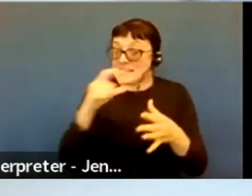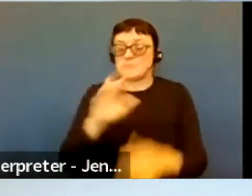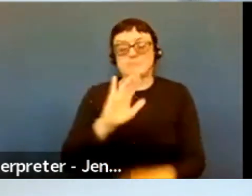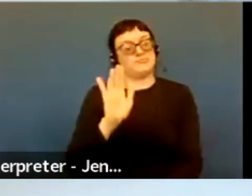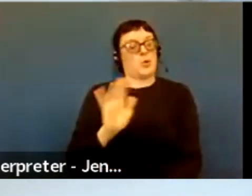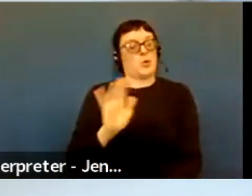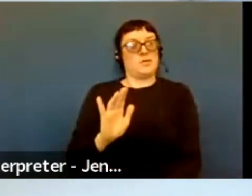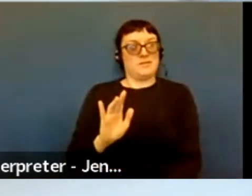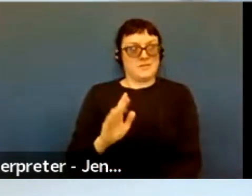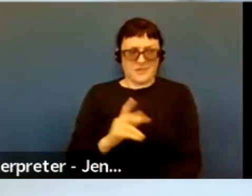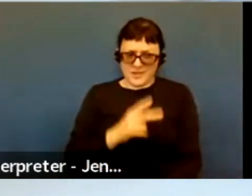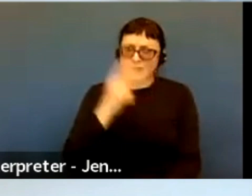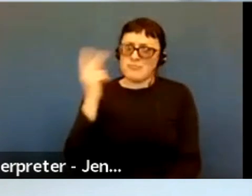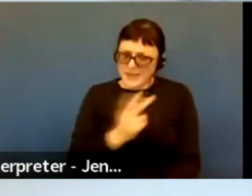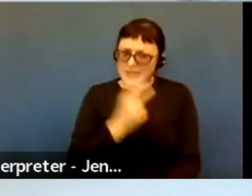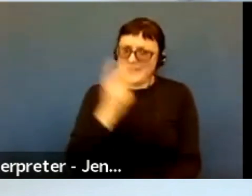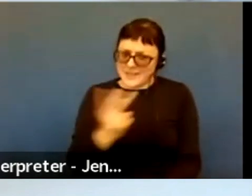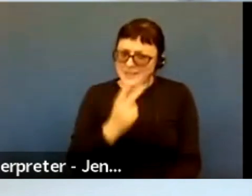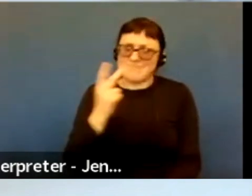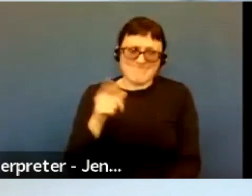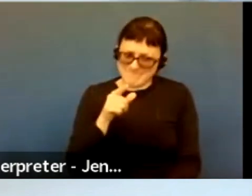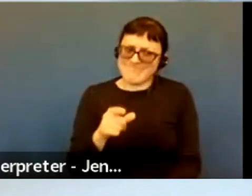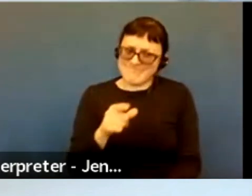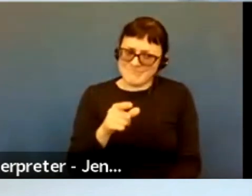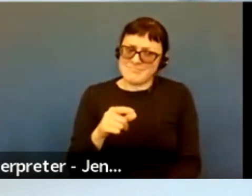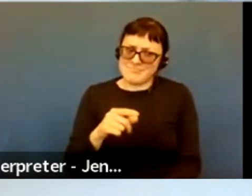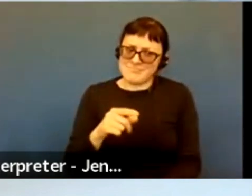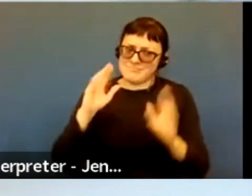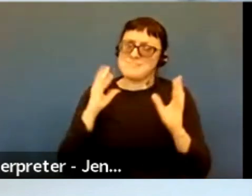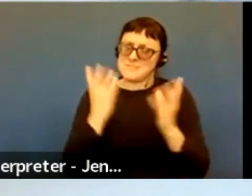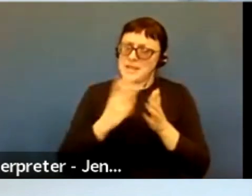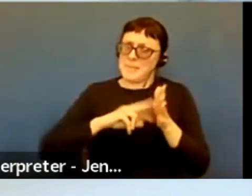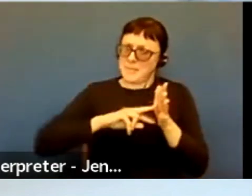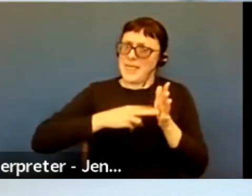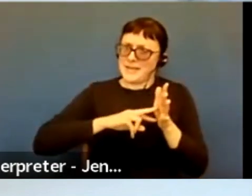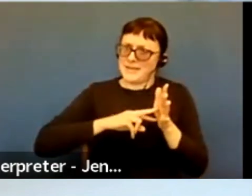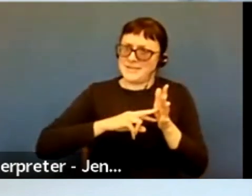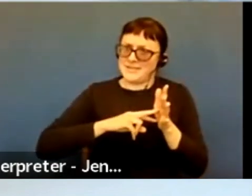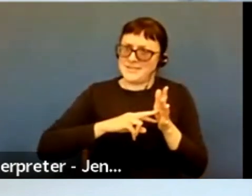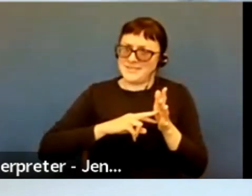I don't think it's accidental. Not when you do it that many times in that many plays.